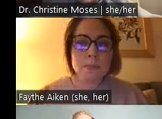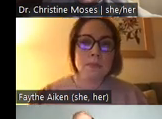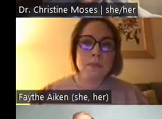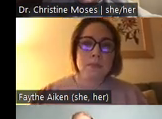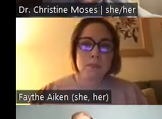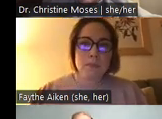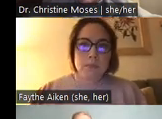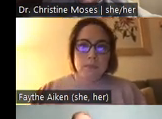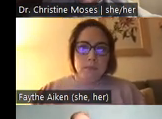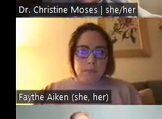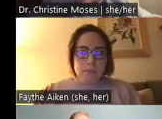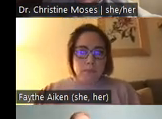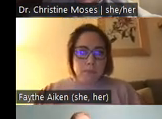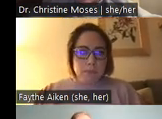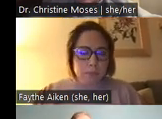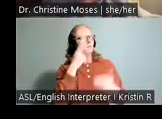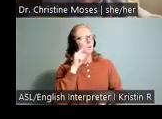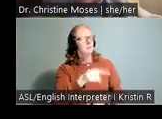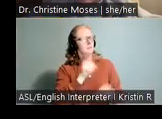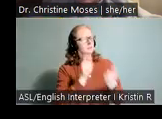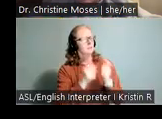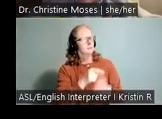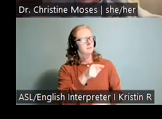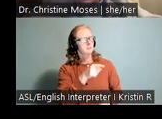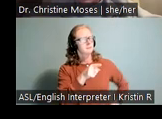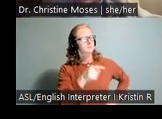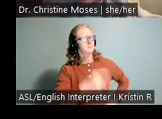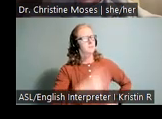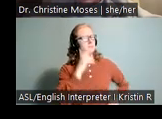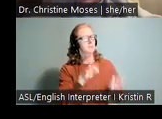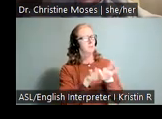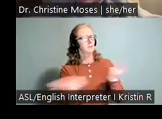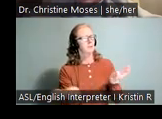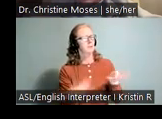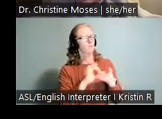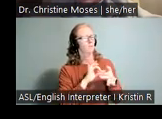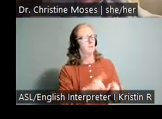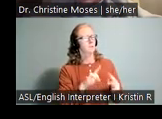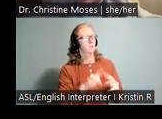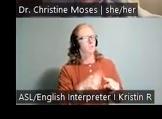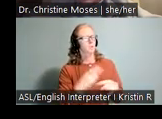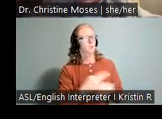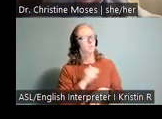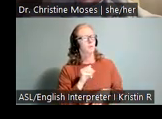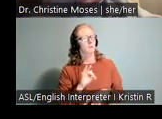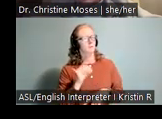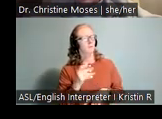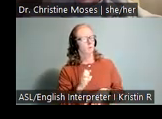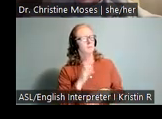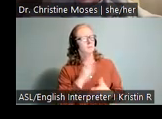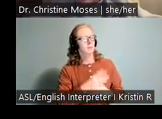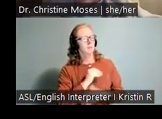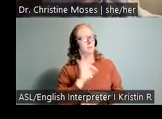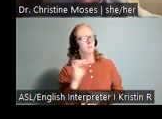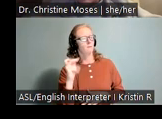I think my only recommendation here would be looking at the phrase related to use of force, stop and frisk, or other